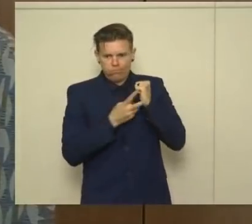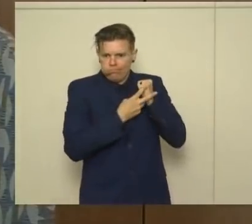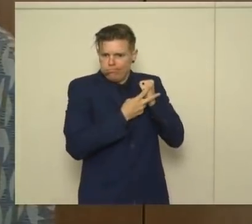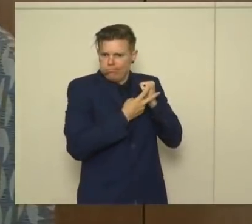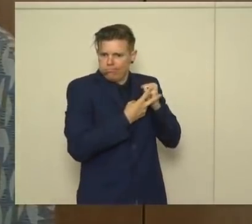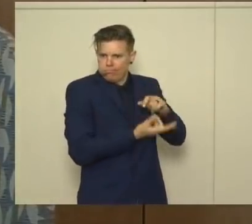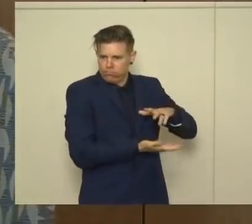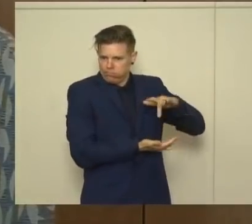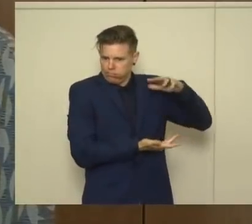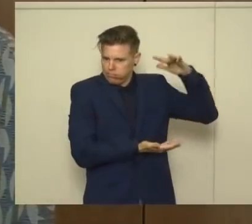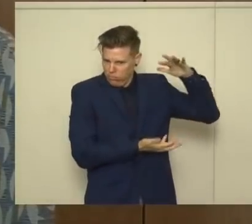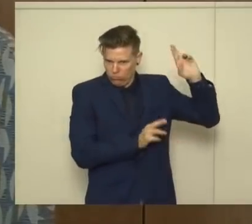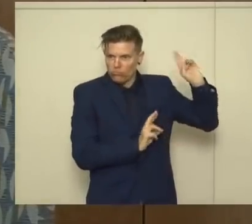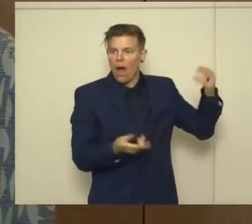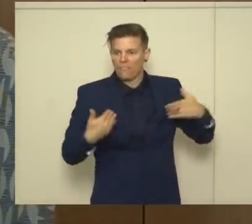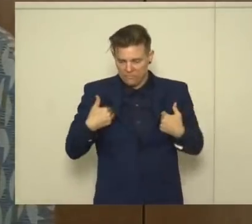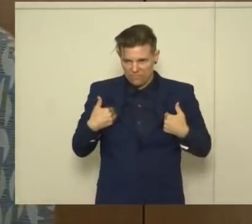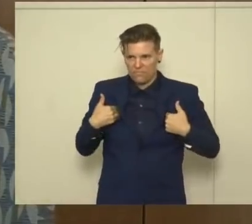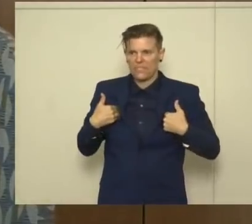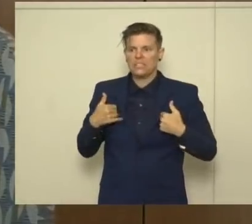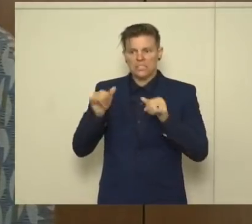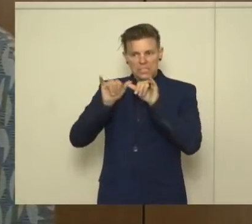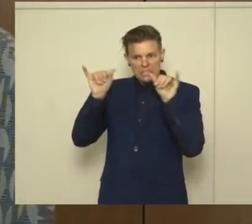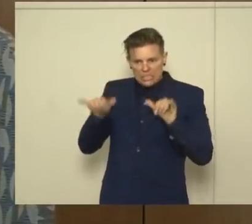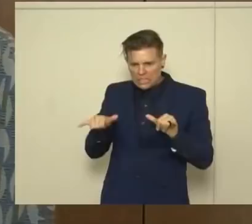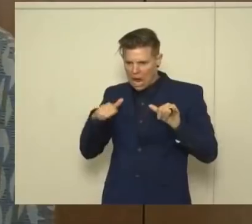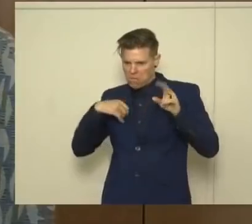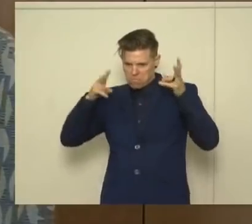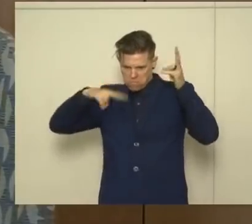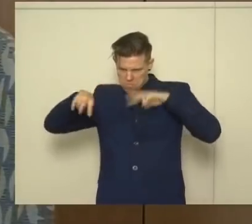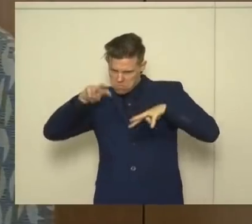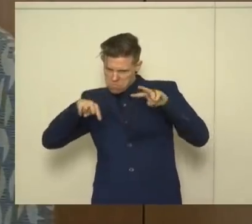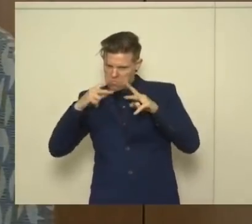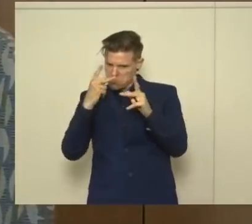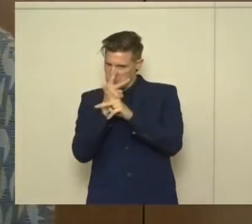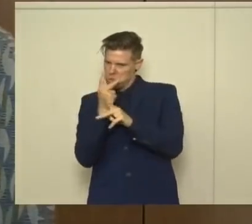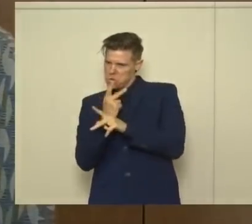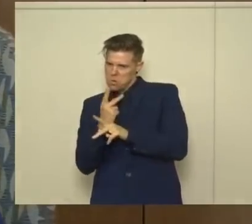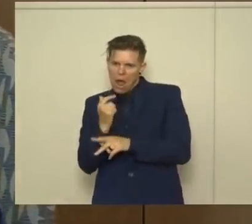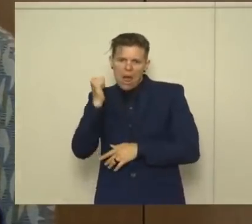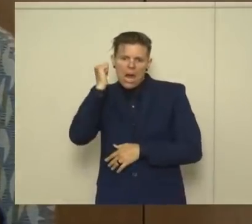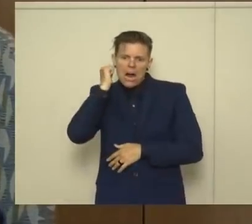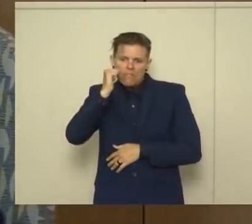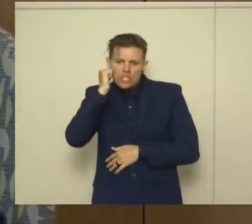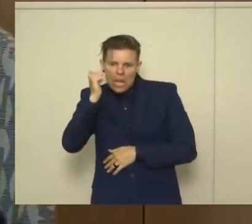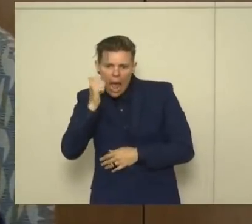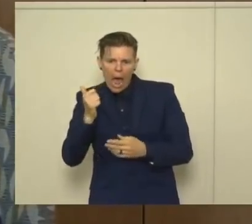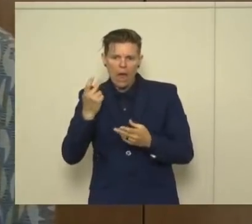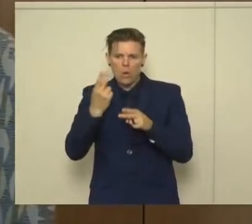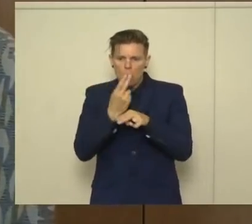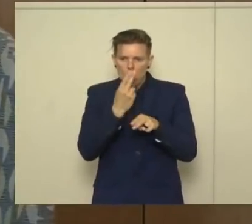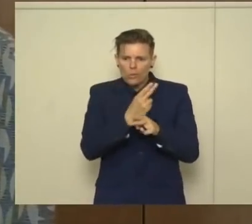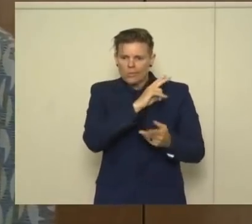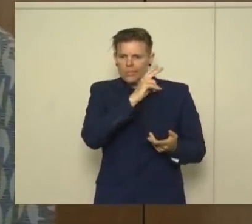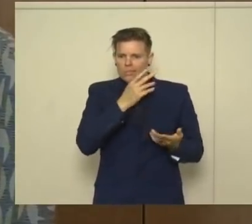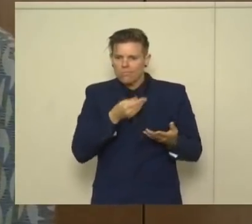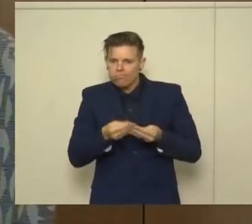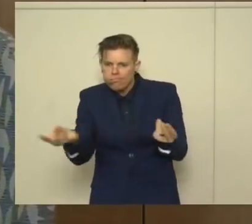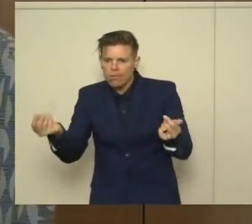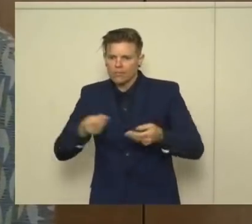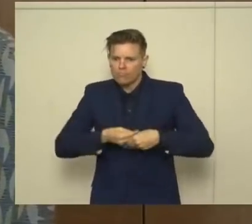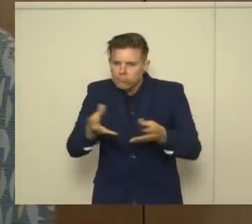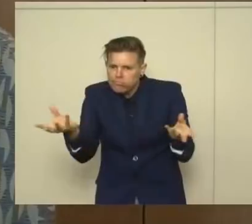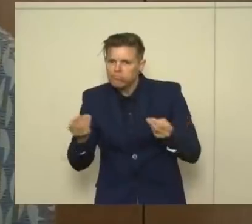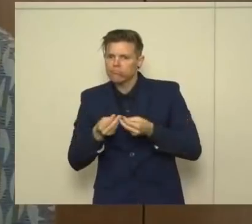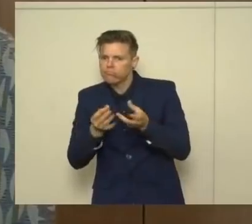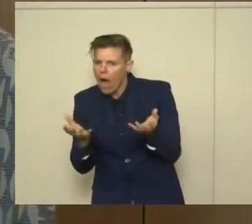Burn rates, where is it? Who do we give it to? How much is left and how much is coming in? I have a high